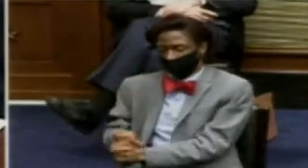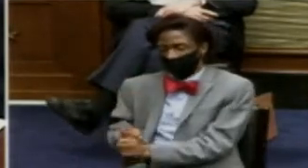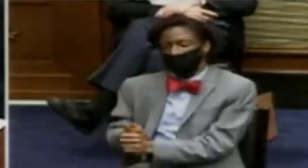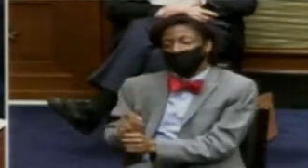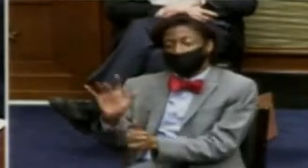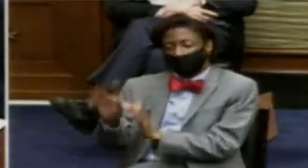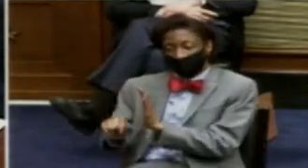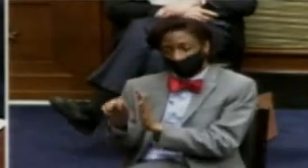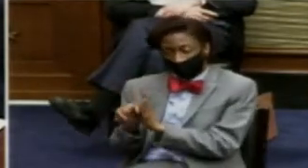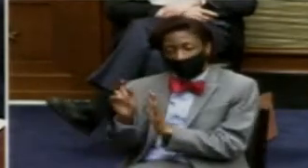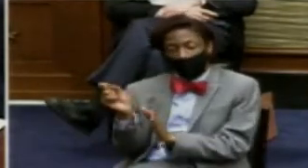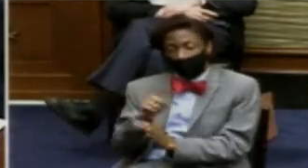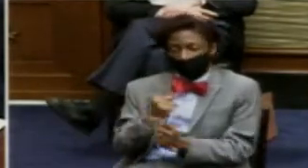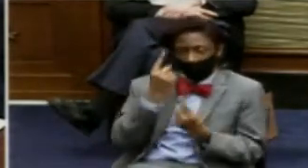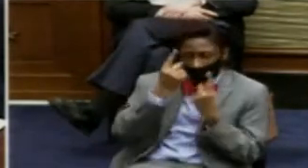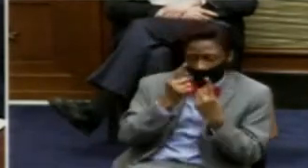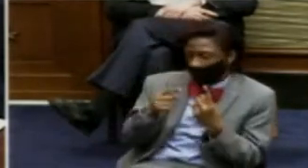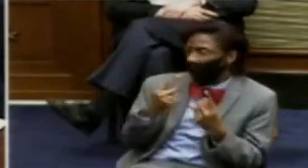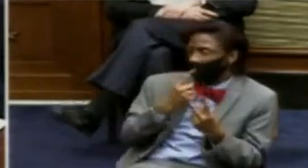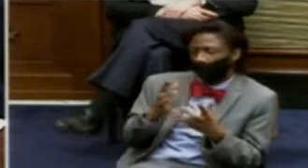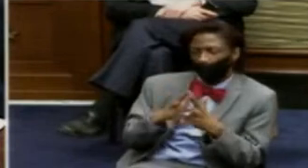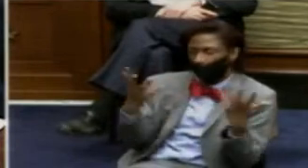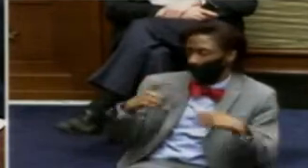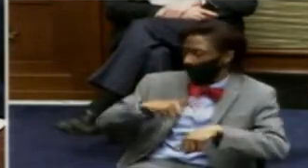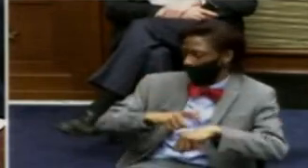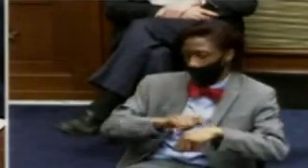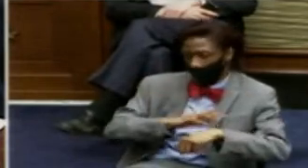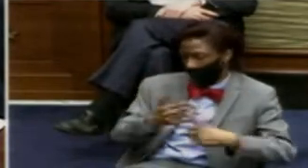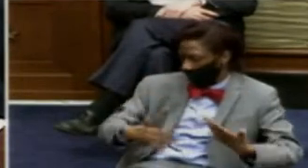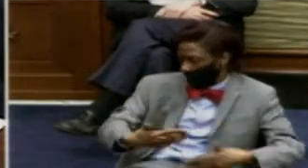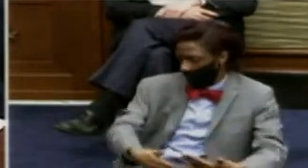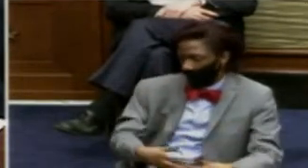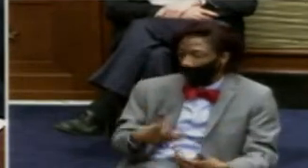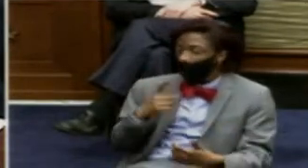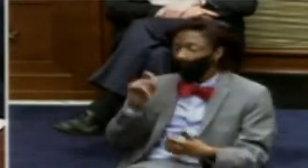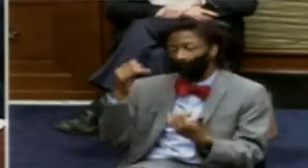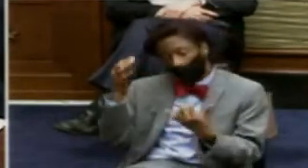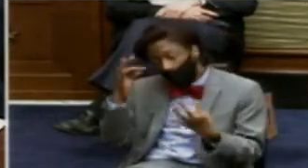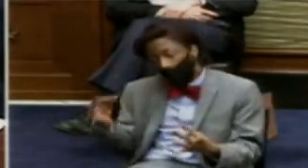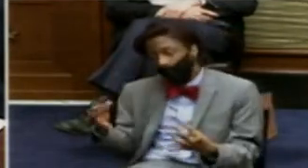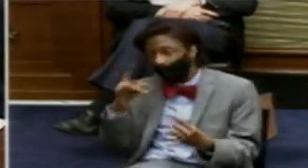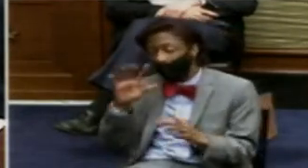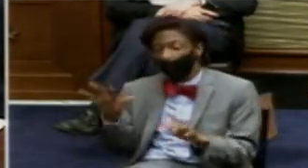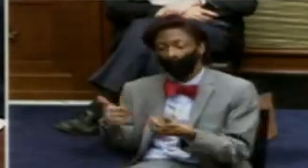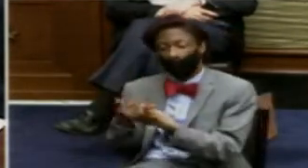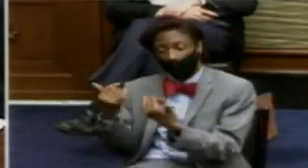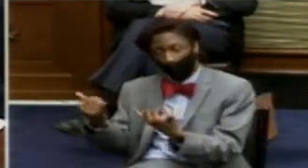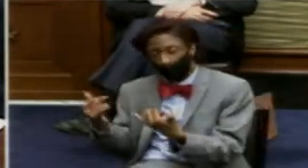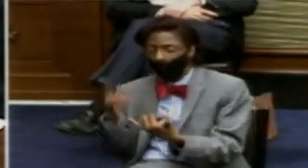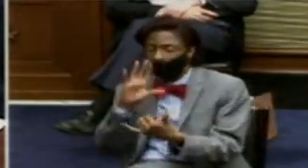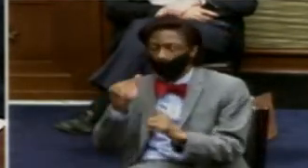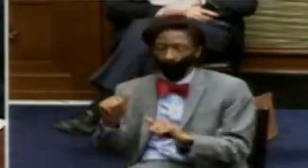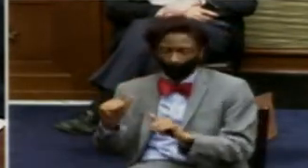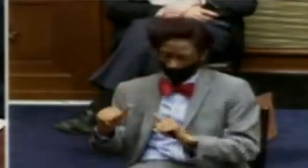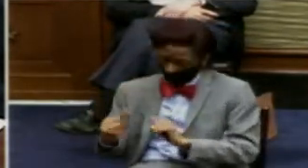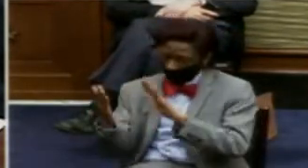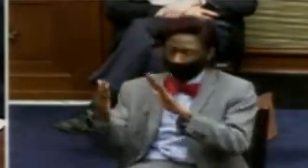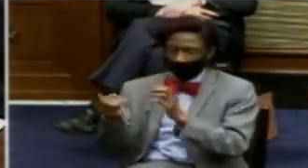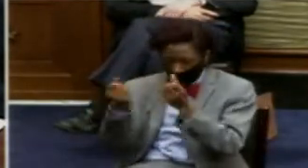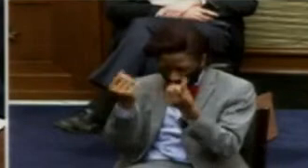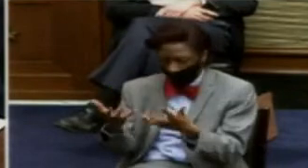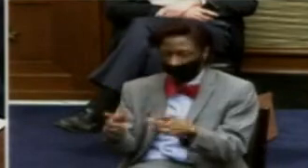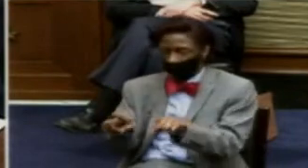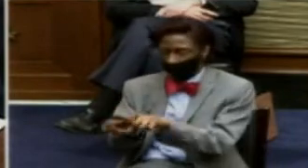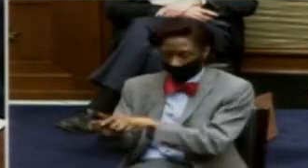they said too much time had passed. So certainly a timely challenge today would raise many of the same issues that